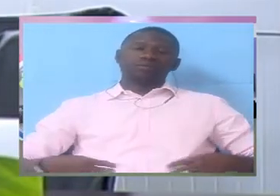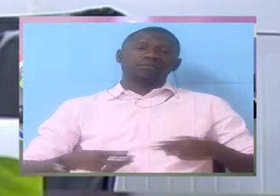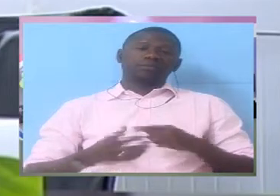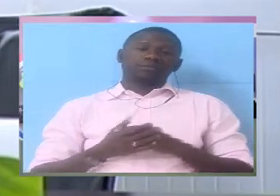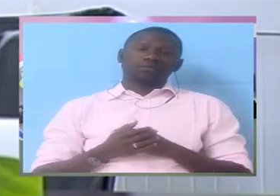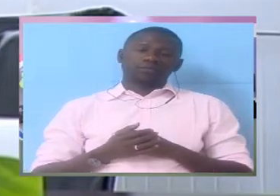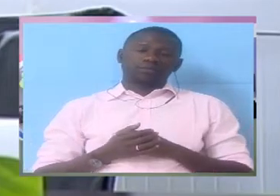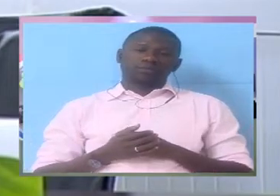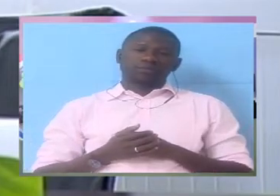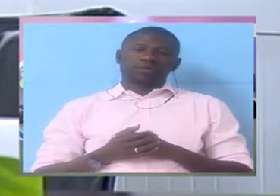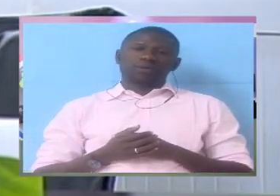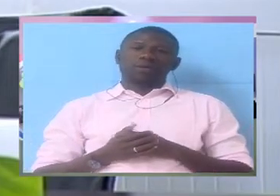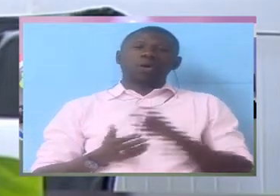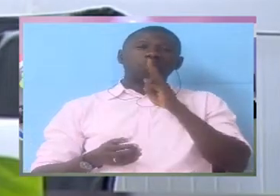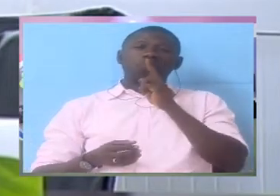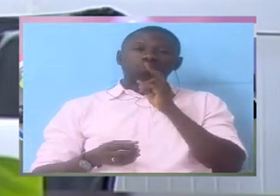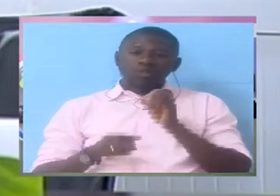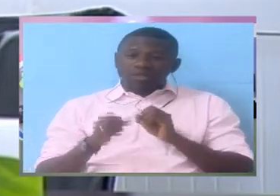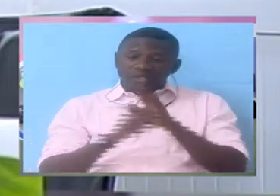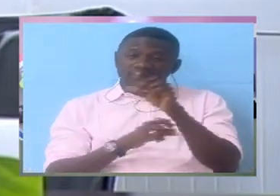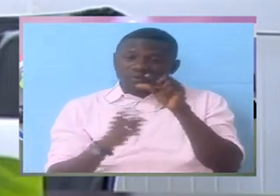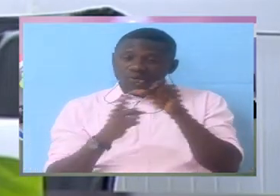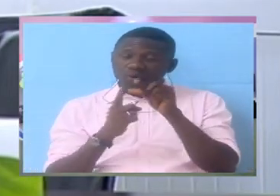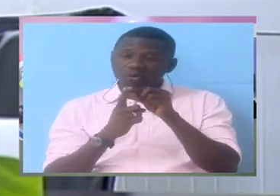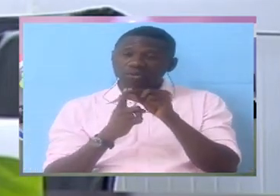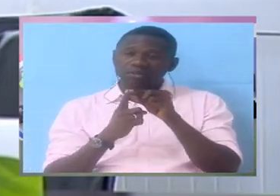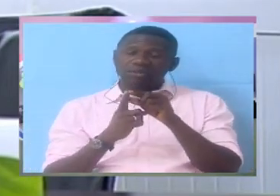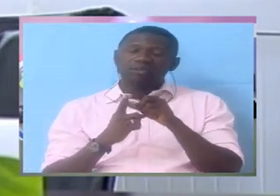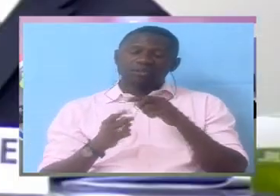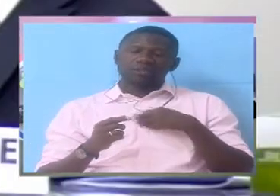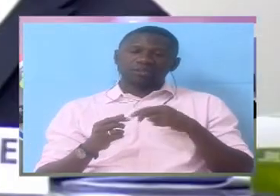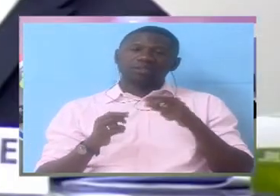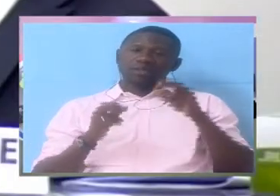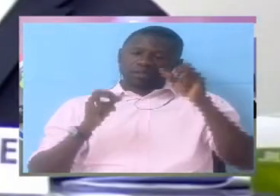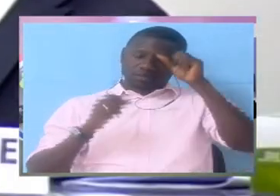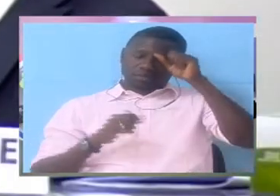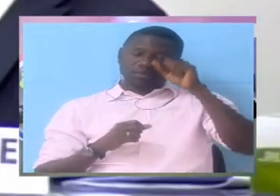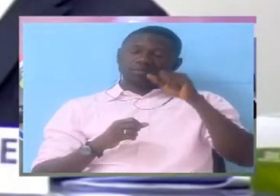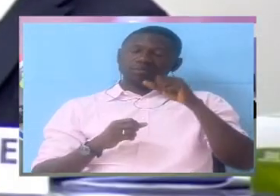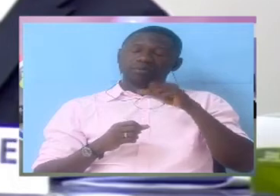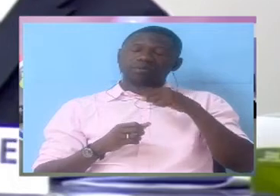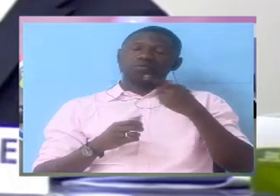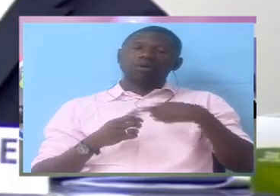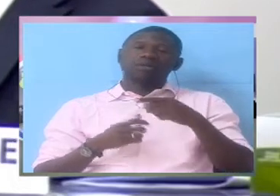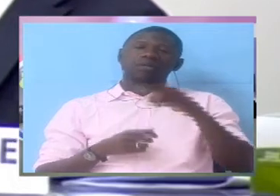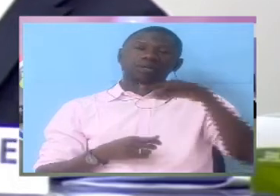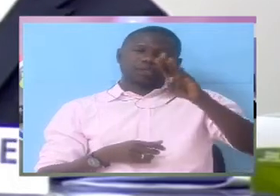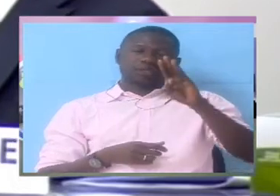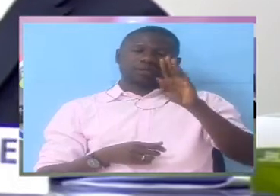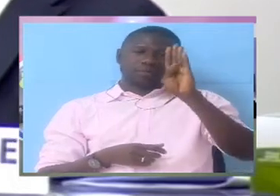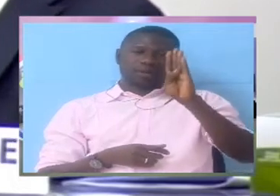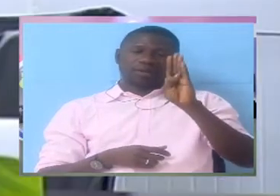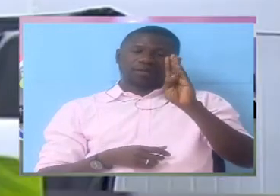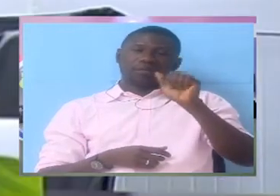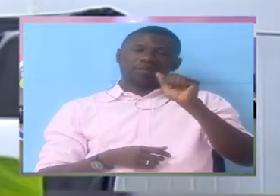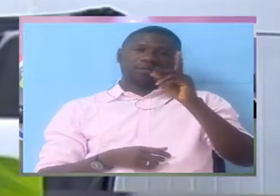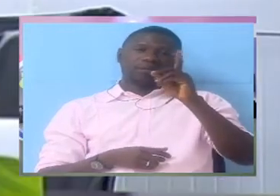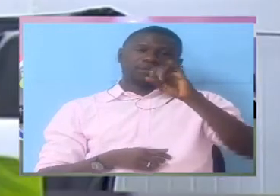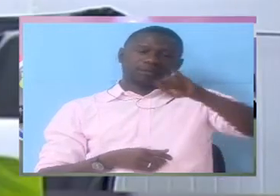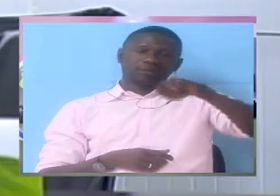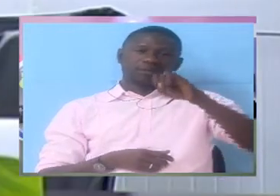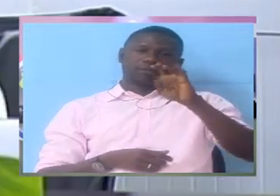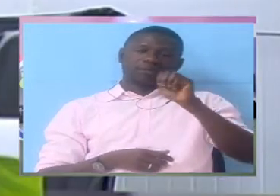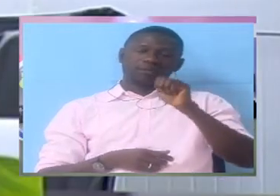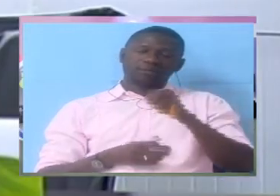Menka yamarol di wolem banku nyaton koti kotatin baji men nyaton kaya. Which operation are you talking about? Serin Digal I'm talking